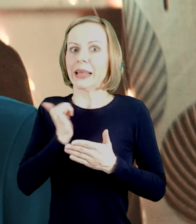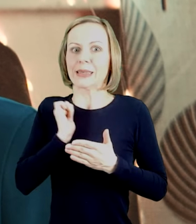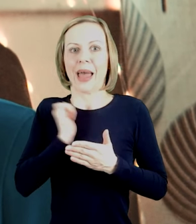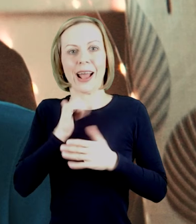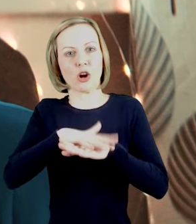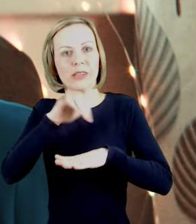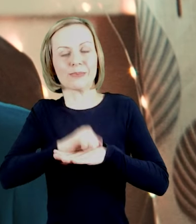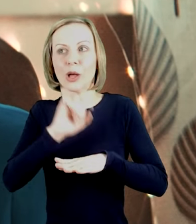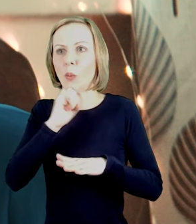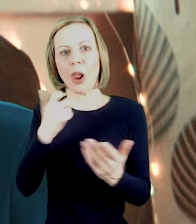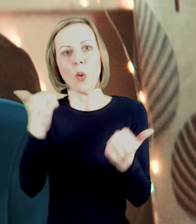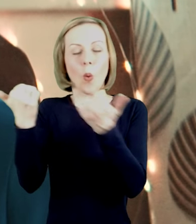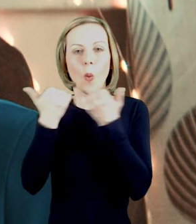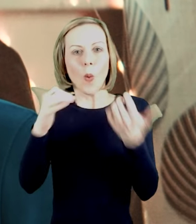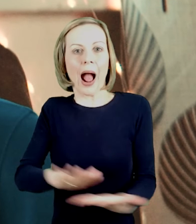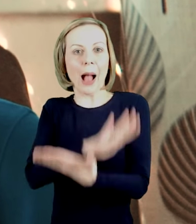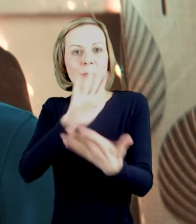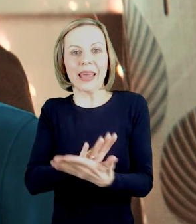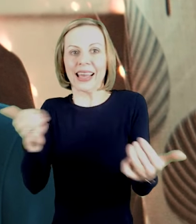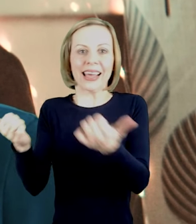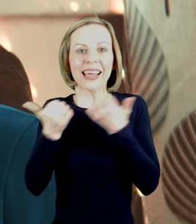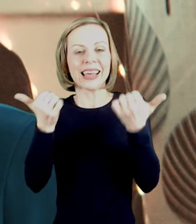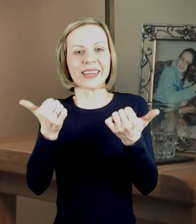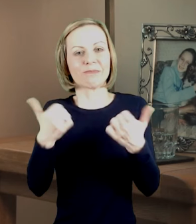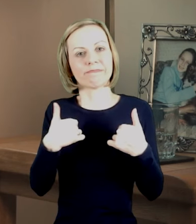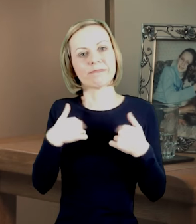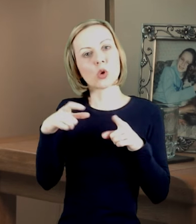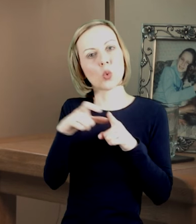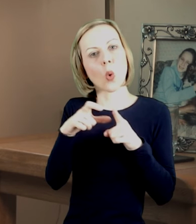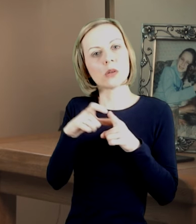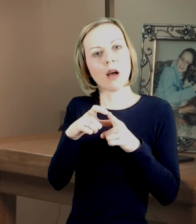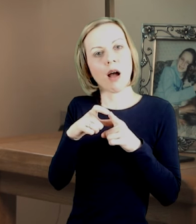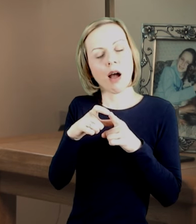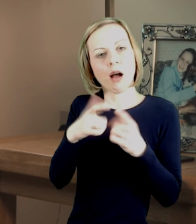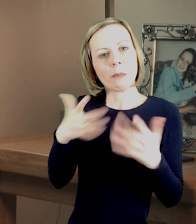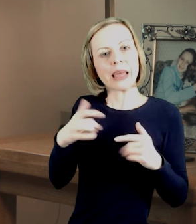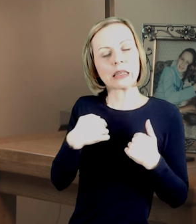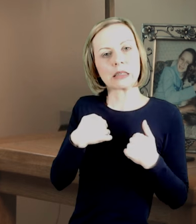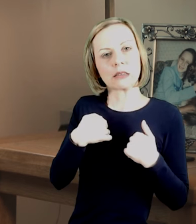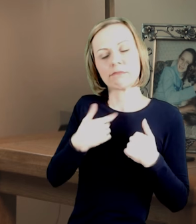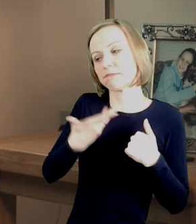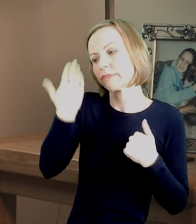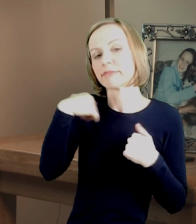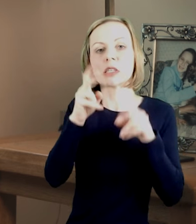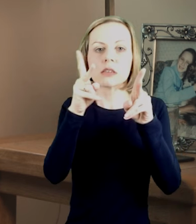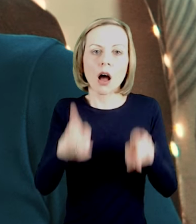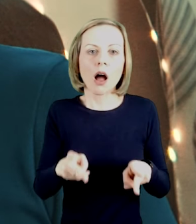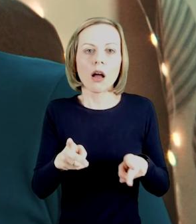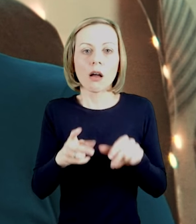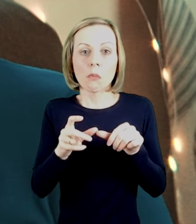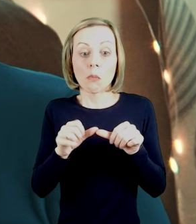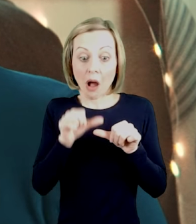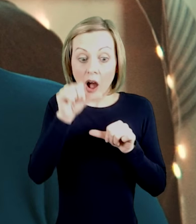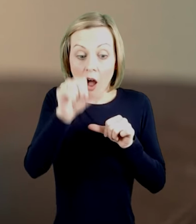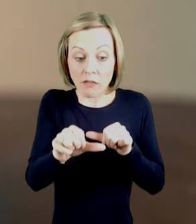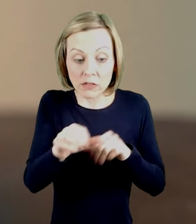that Christmas is going to be a time of happiness. We had a daughter who sadly died some years ago. So